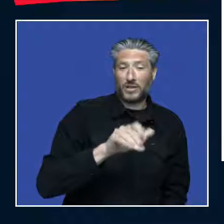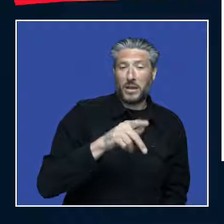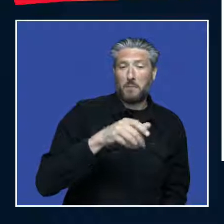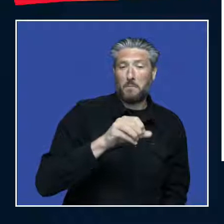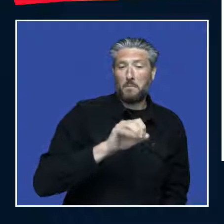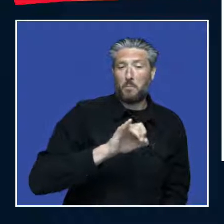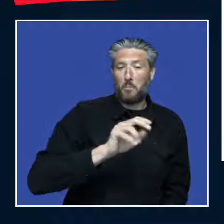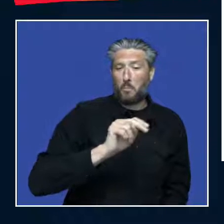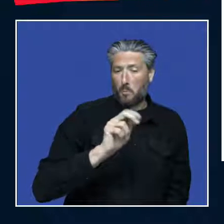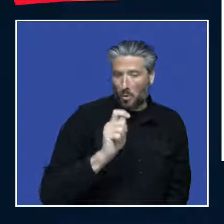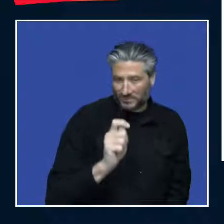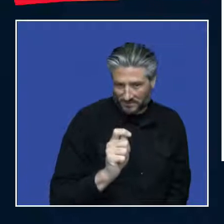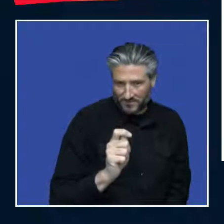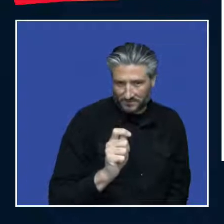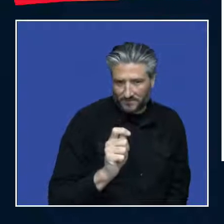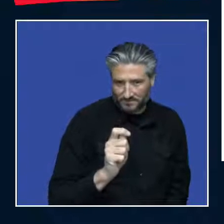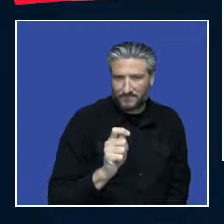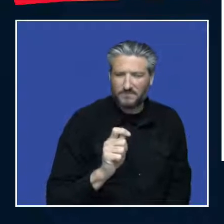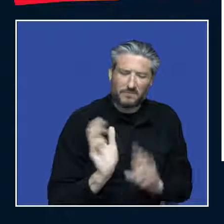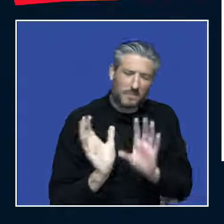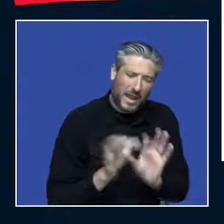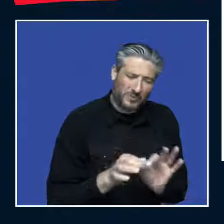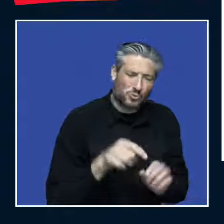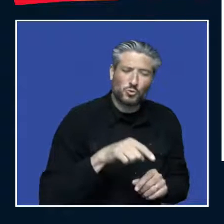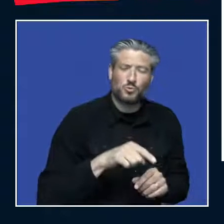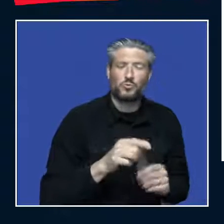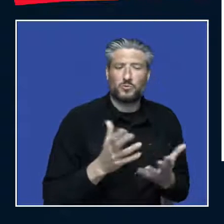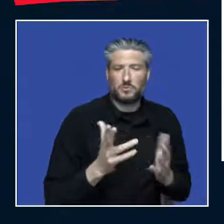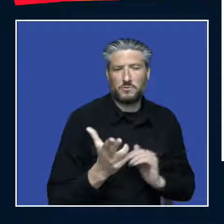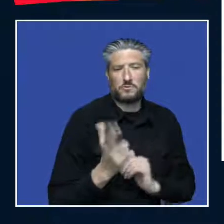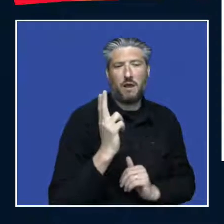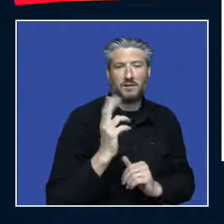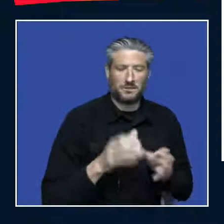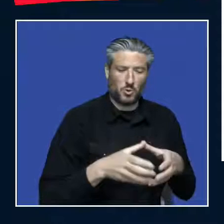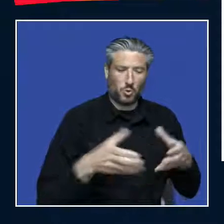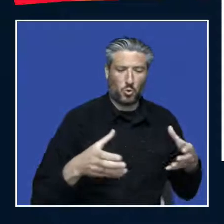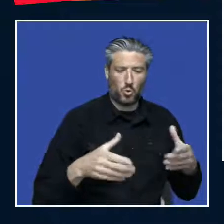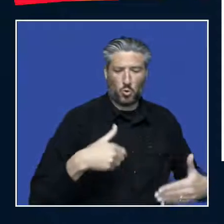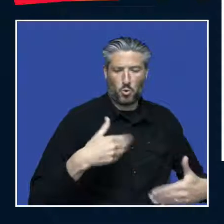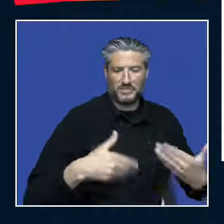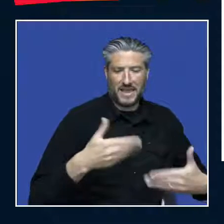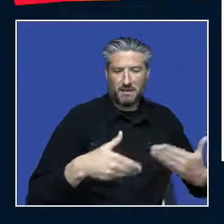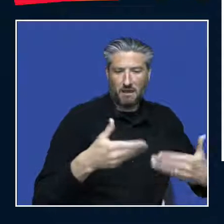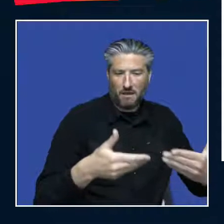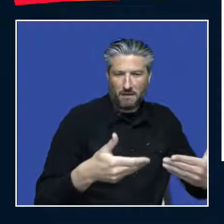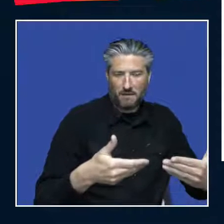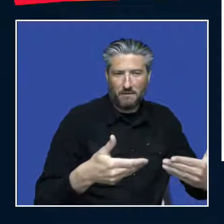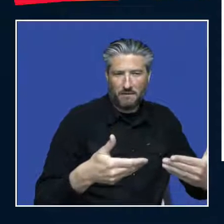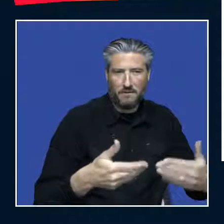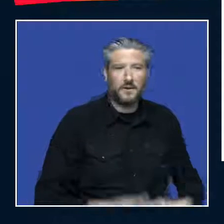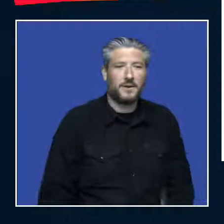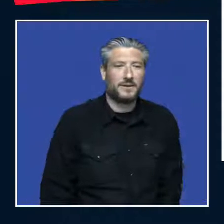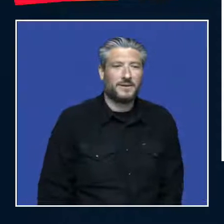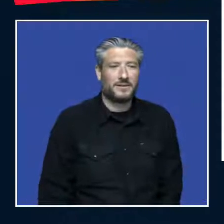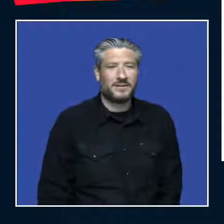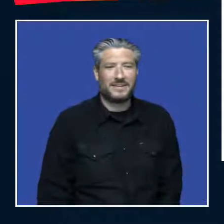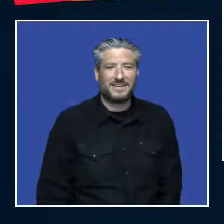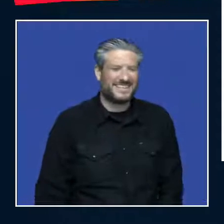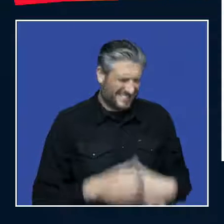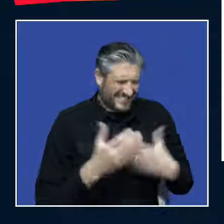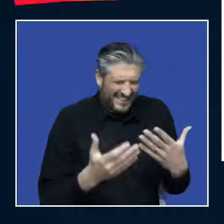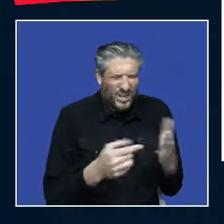container and you give the arguments with the starting call. We'll do this in a